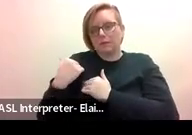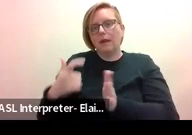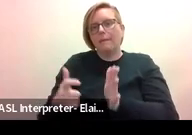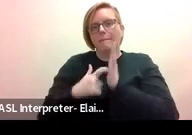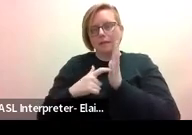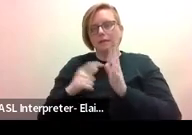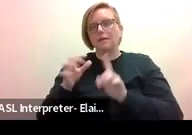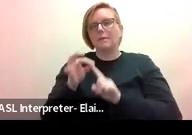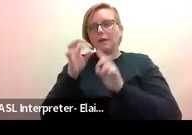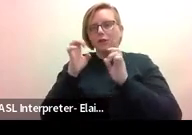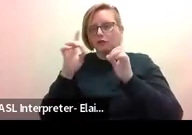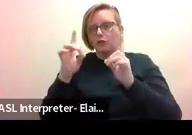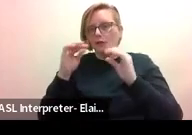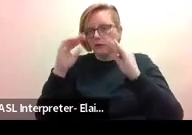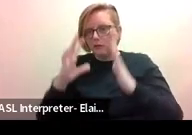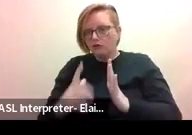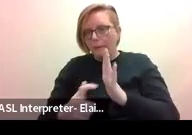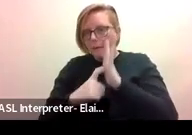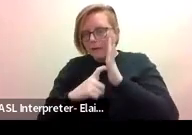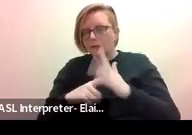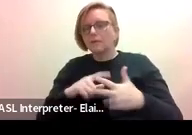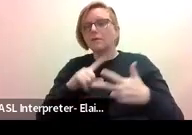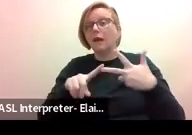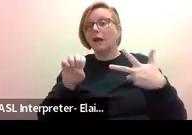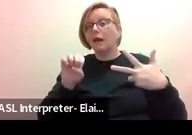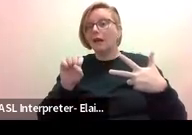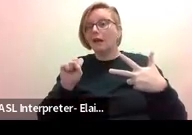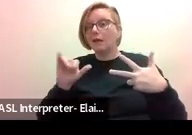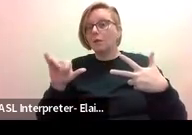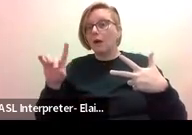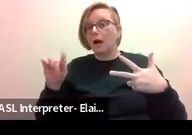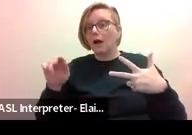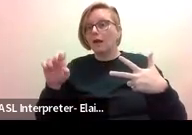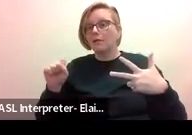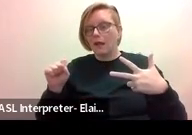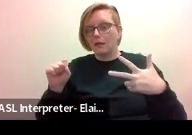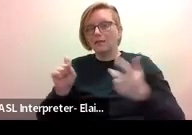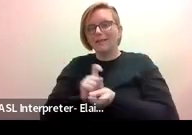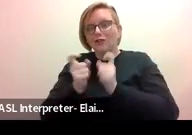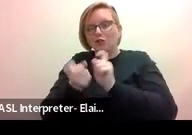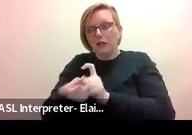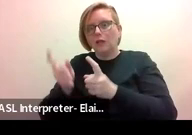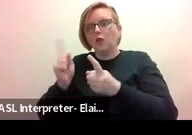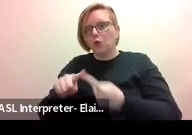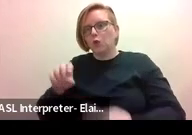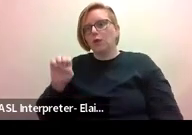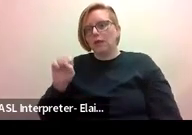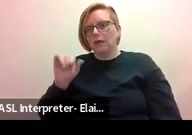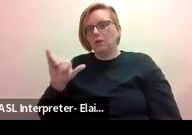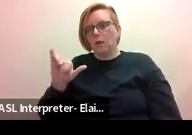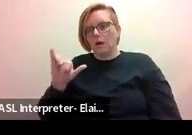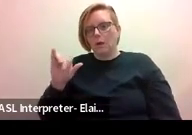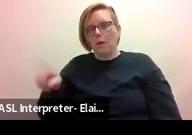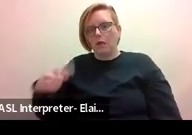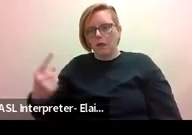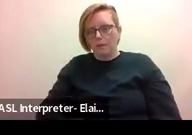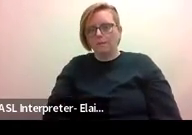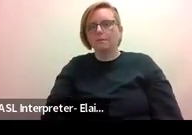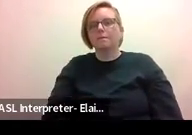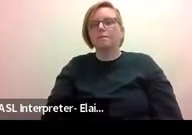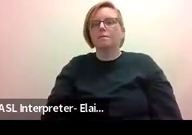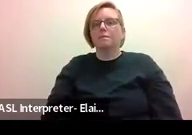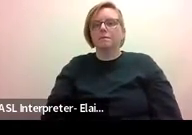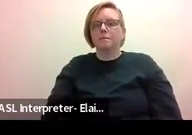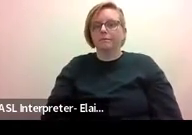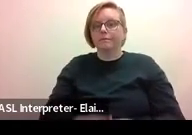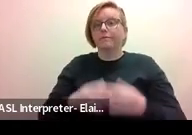teacher, and make sure those ESY dates are changed to ESY. So here you go. This